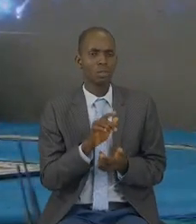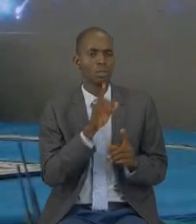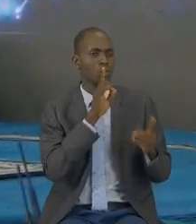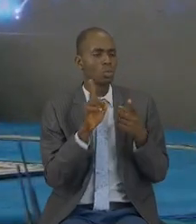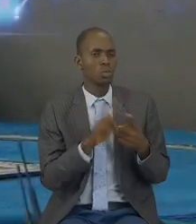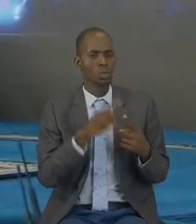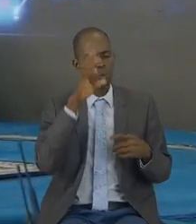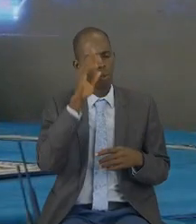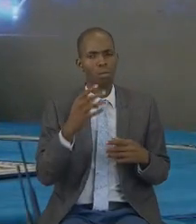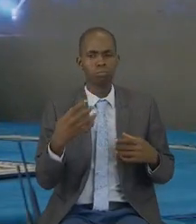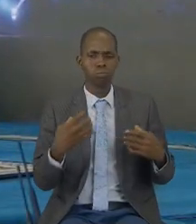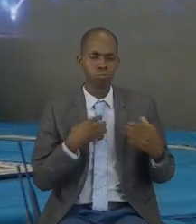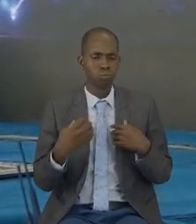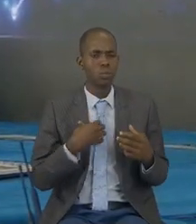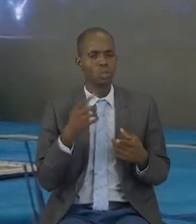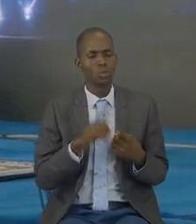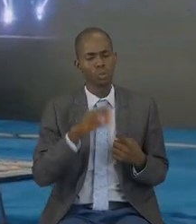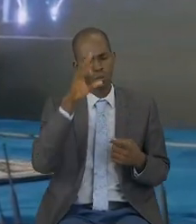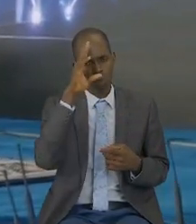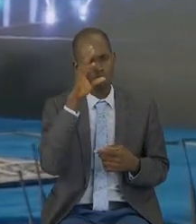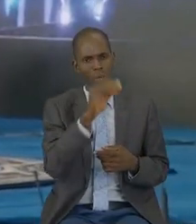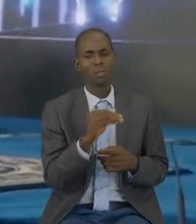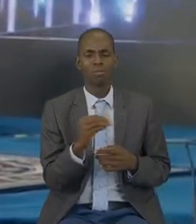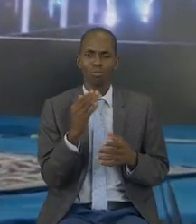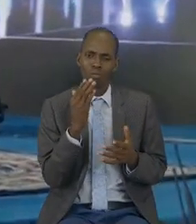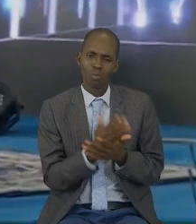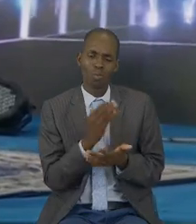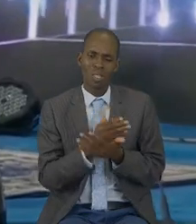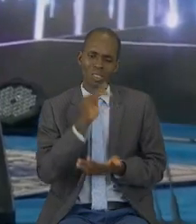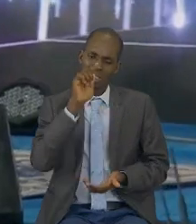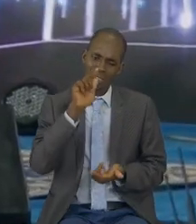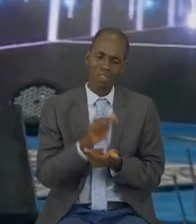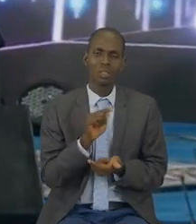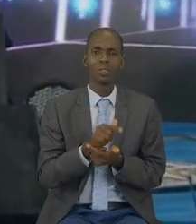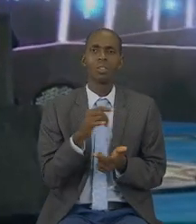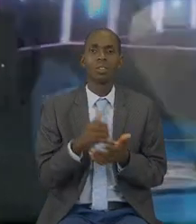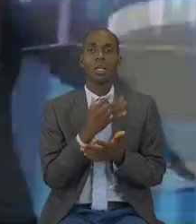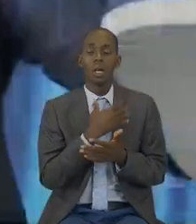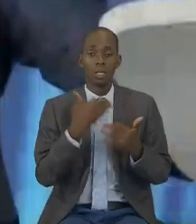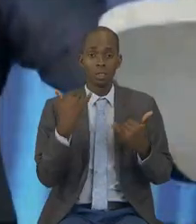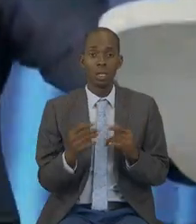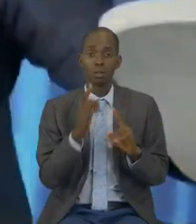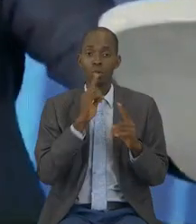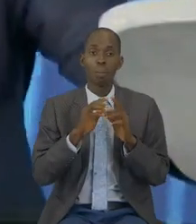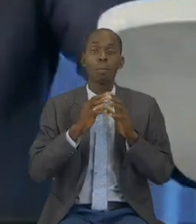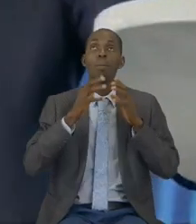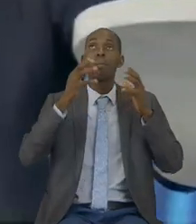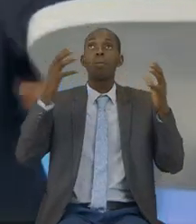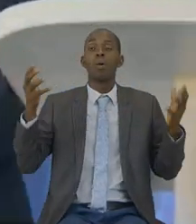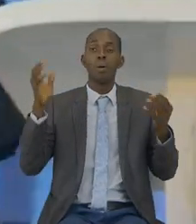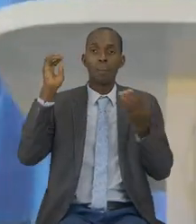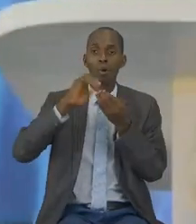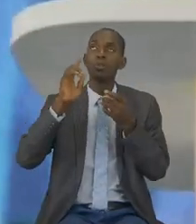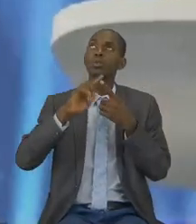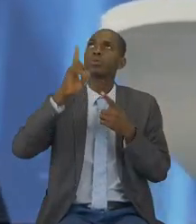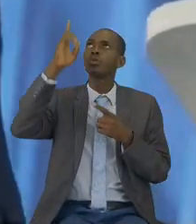complaining to men, less murmuring among men, and we talk more to God? What